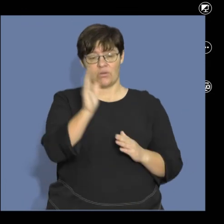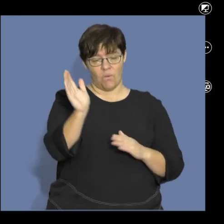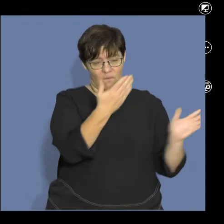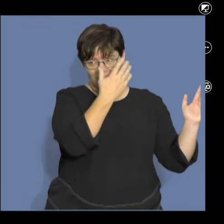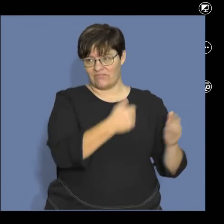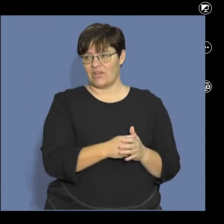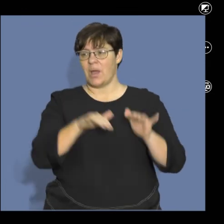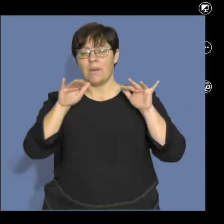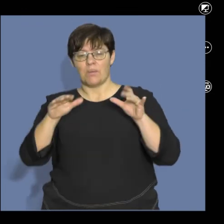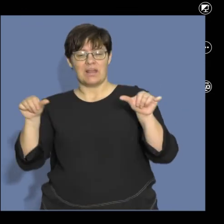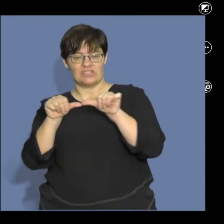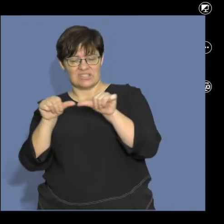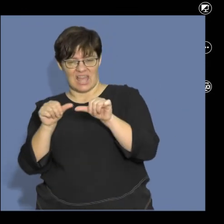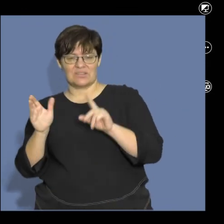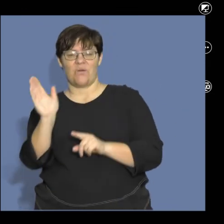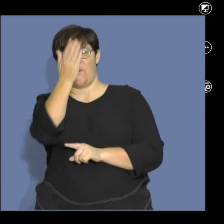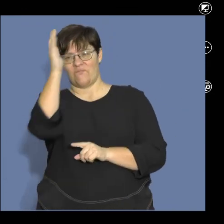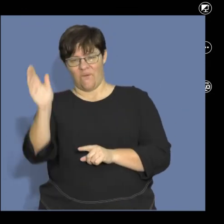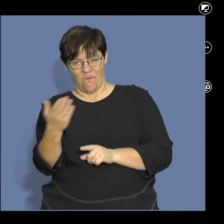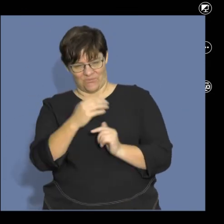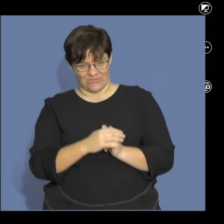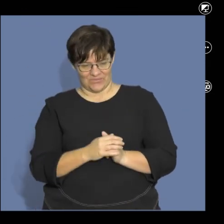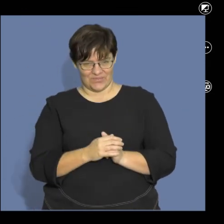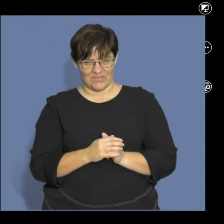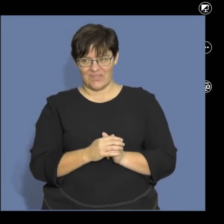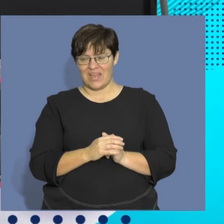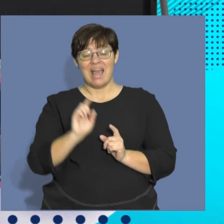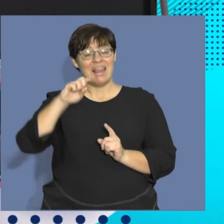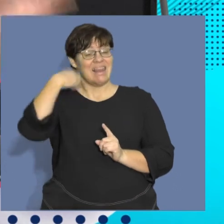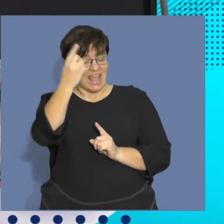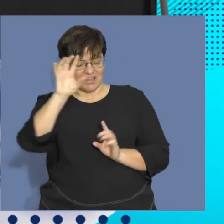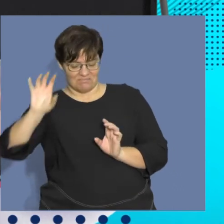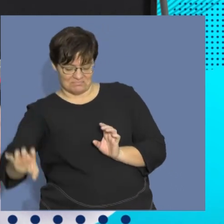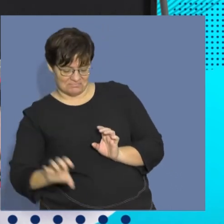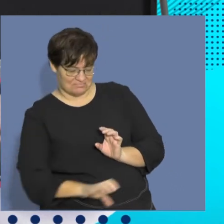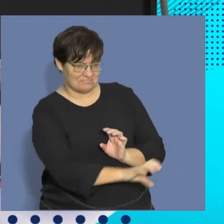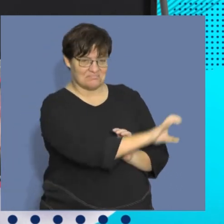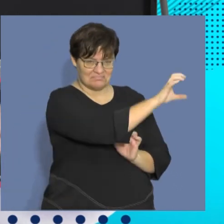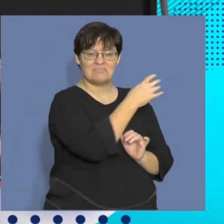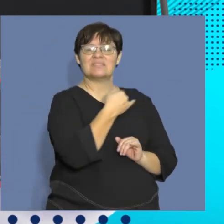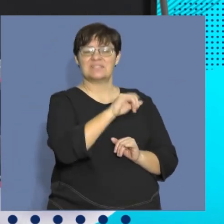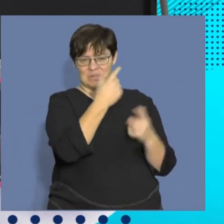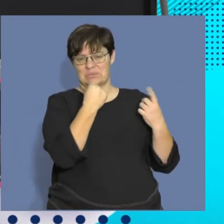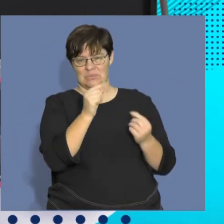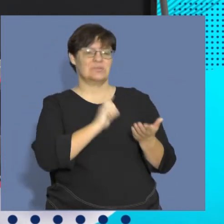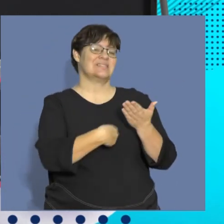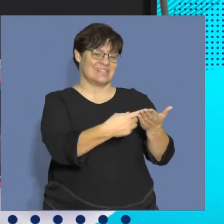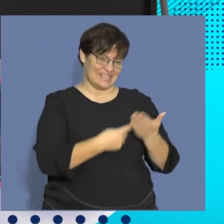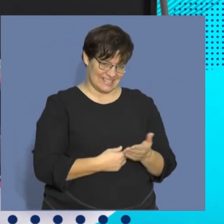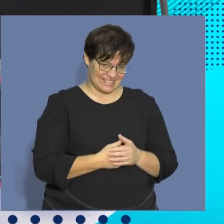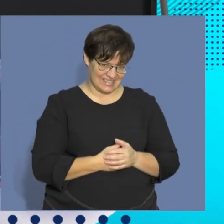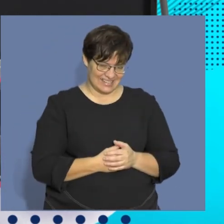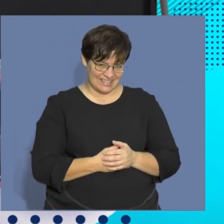means we can cross off population size from our greater scheme of things. And we've